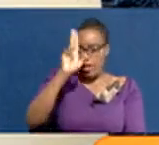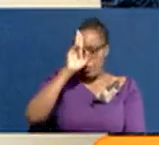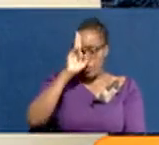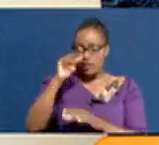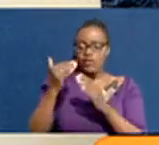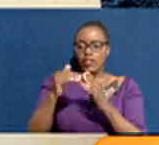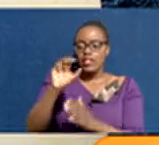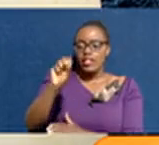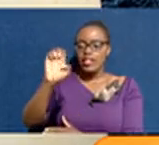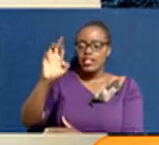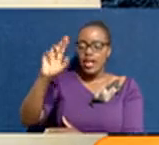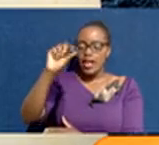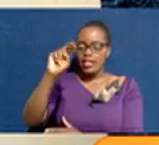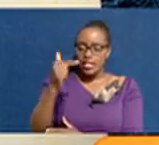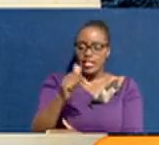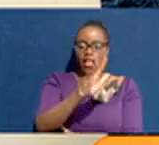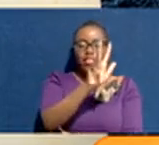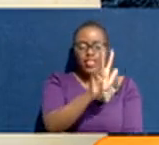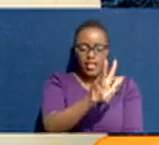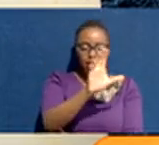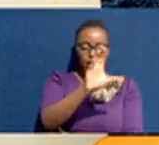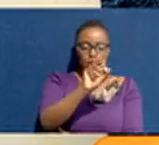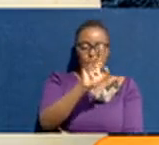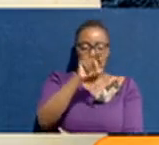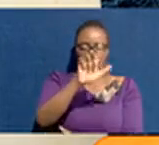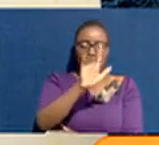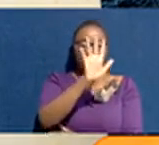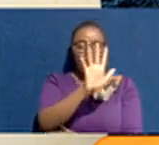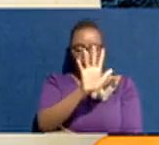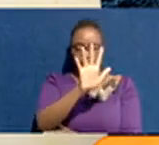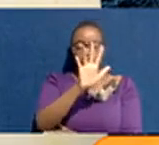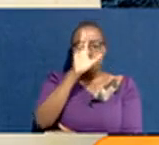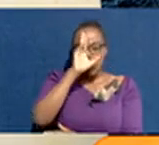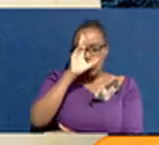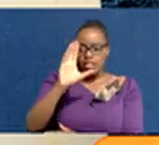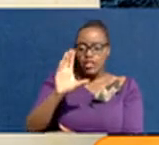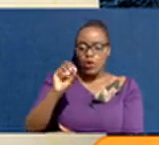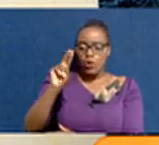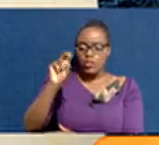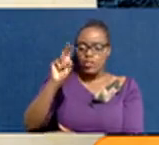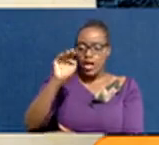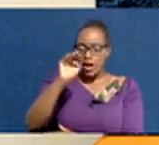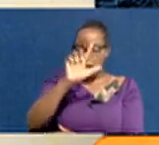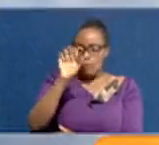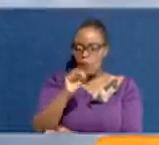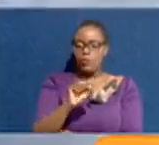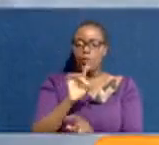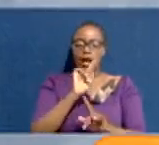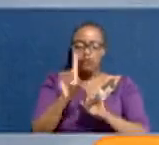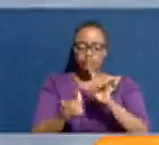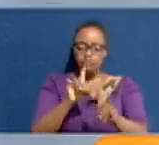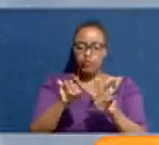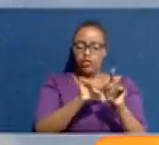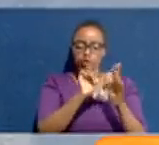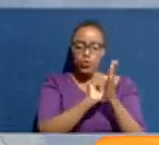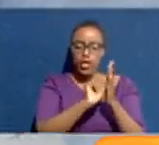rank of sergeant, 10 corporals of police and 5 police constables were questioned for the better part of the day, in addition to